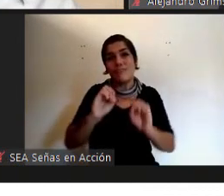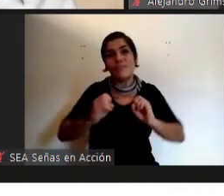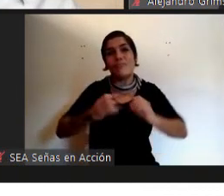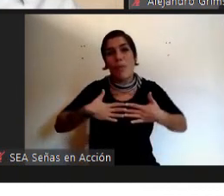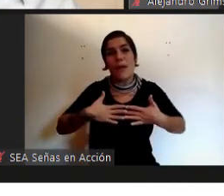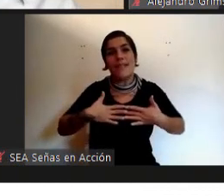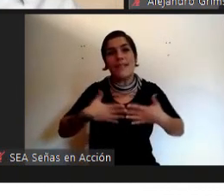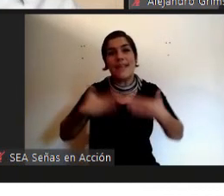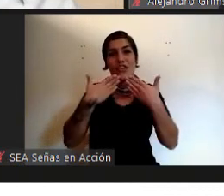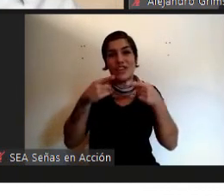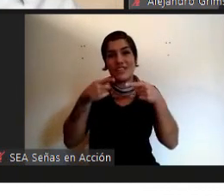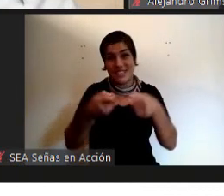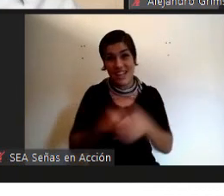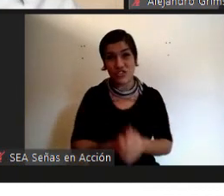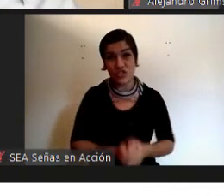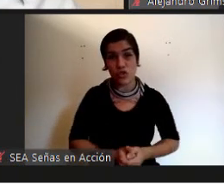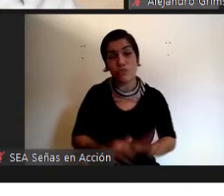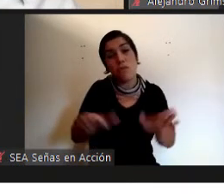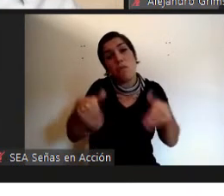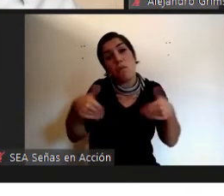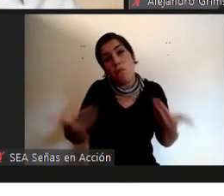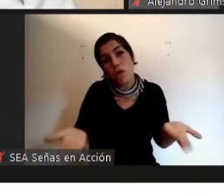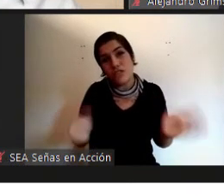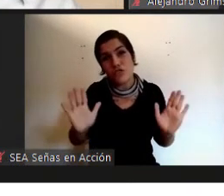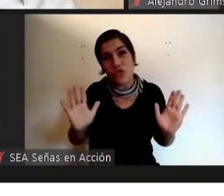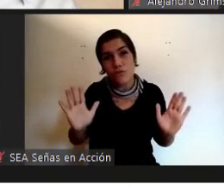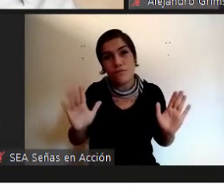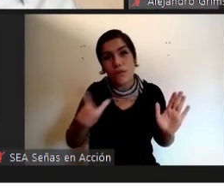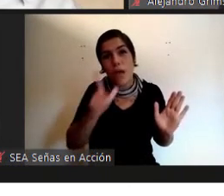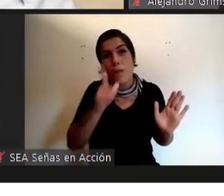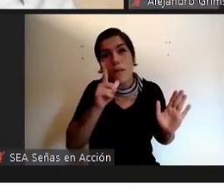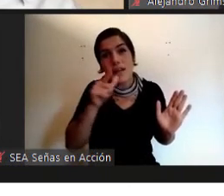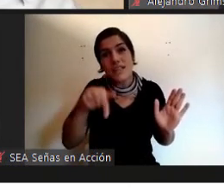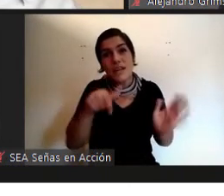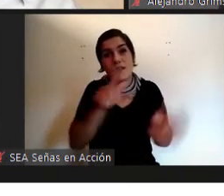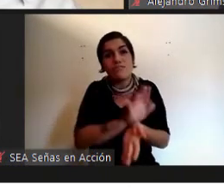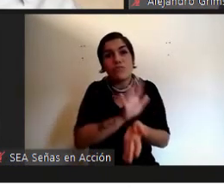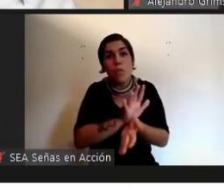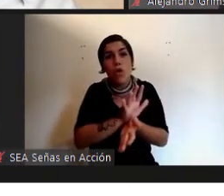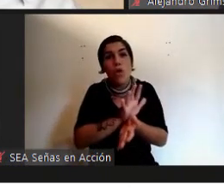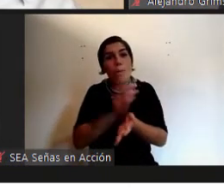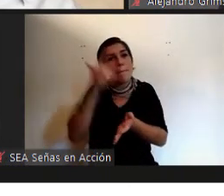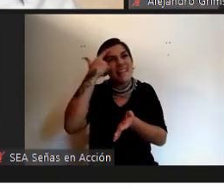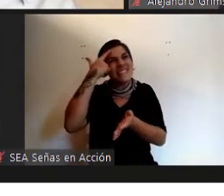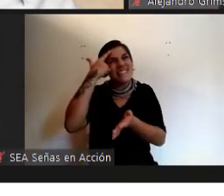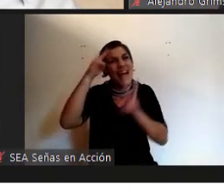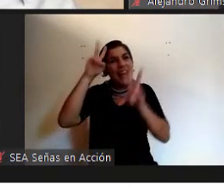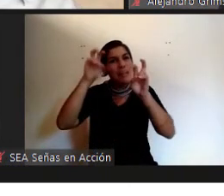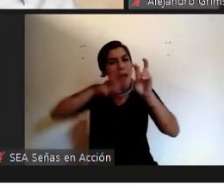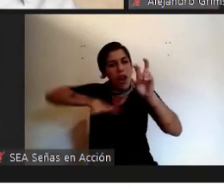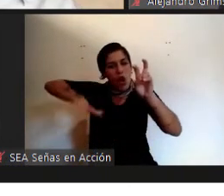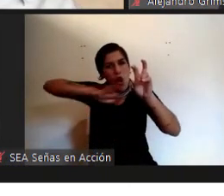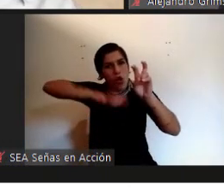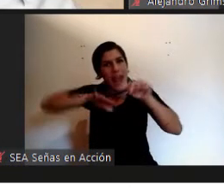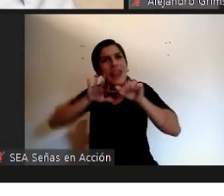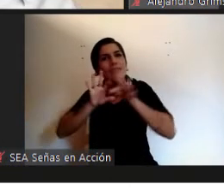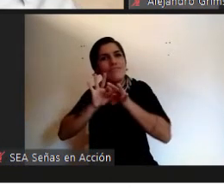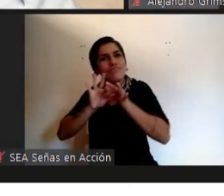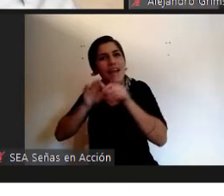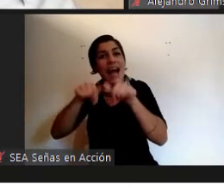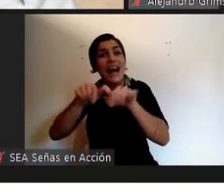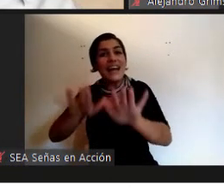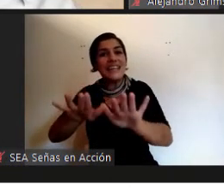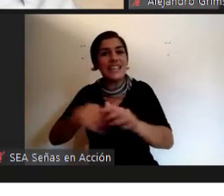ones that largely enabled this. And so this would be a way of going over what's local along the lines of